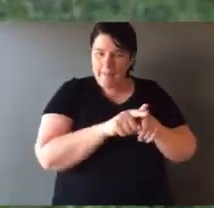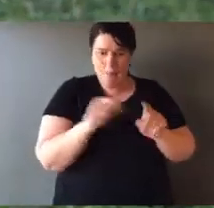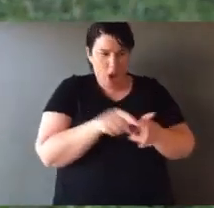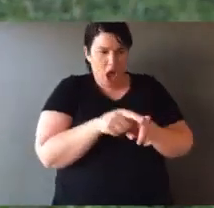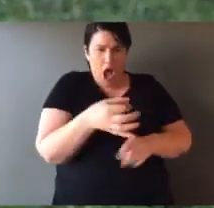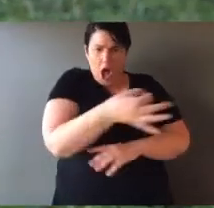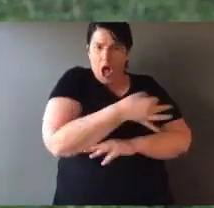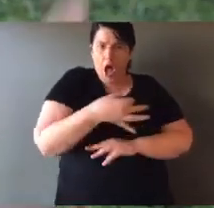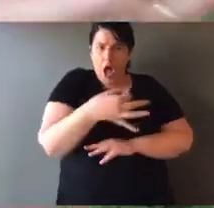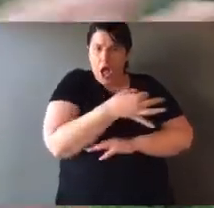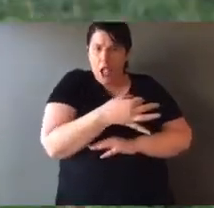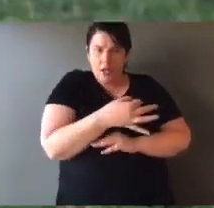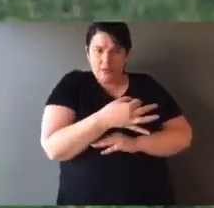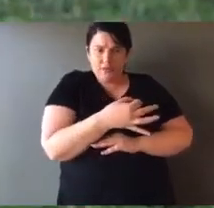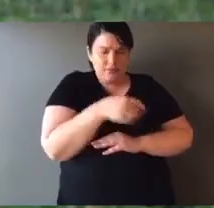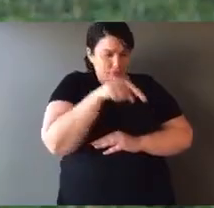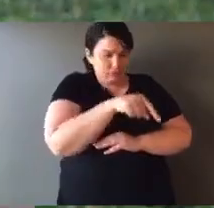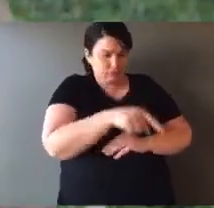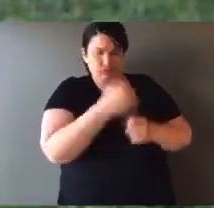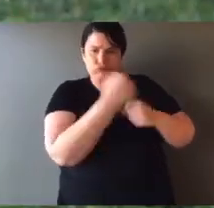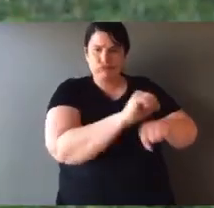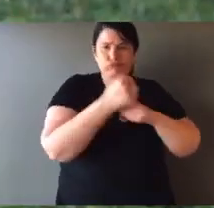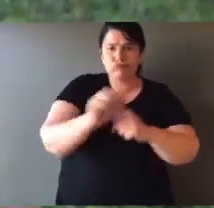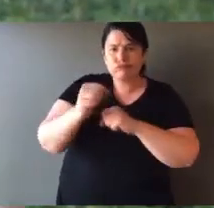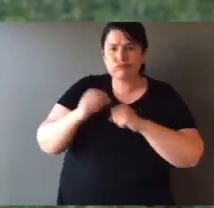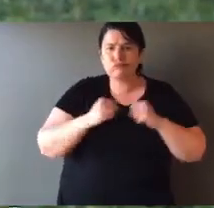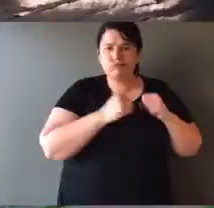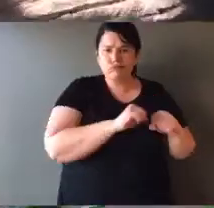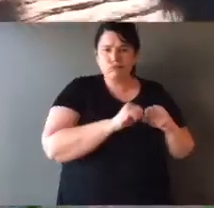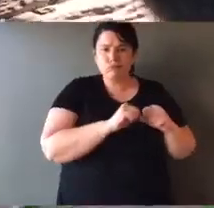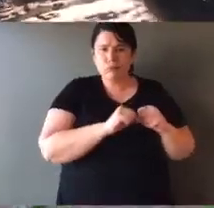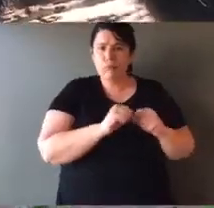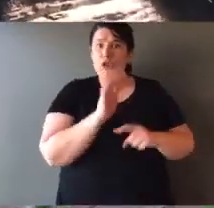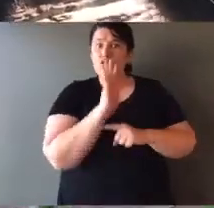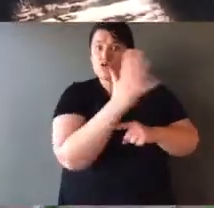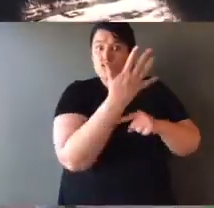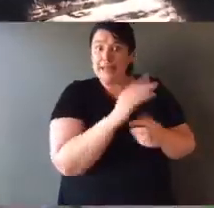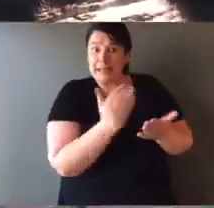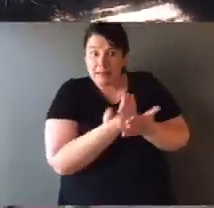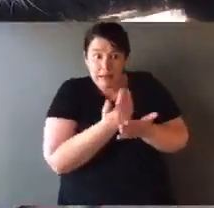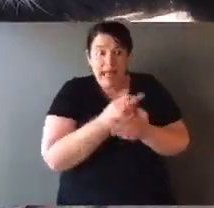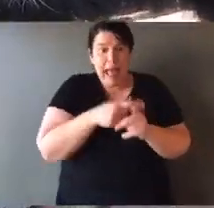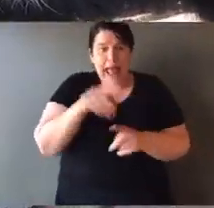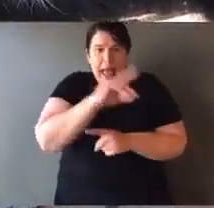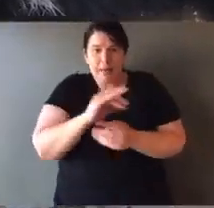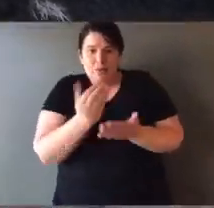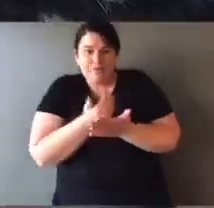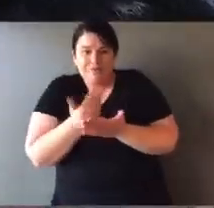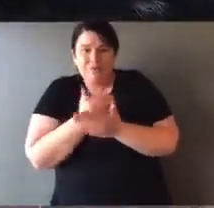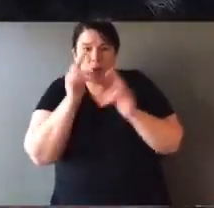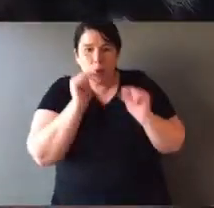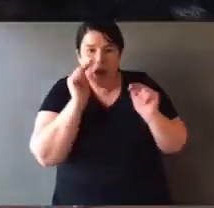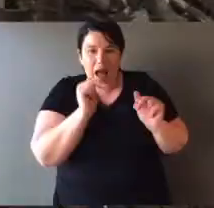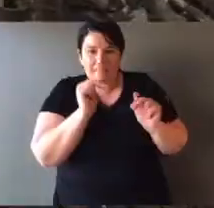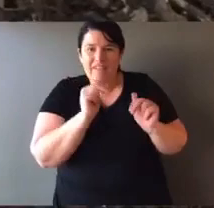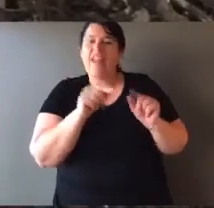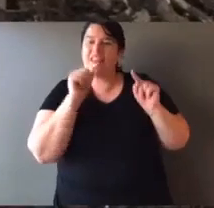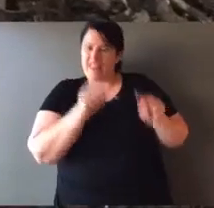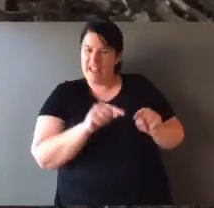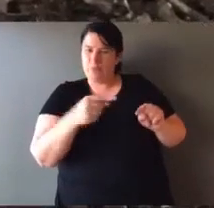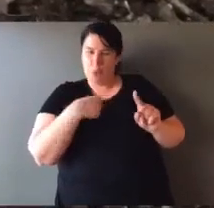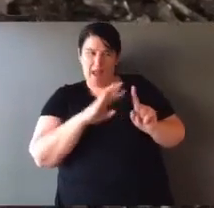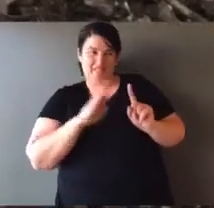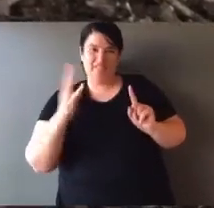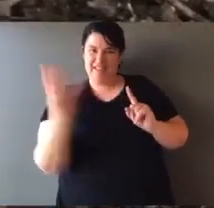I like to picture it like we're creating islands, refuges of habitat. Habitat and its species in tune with one another.